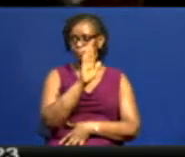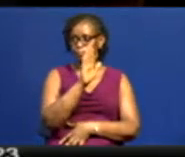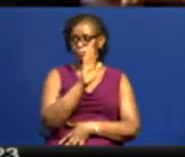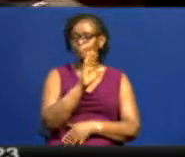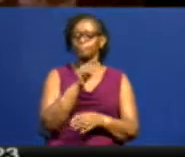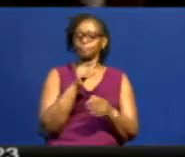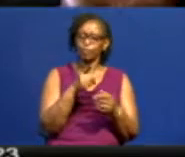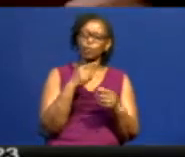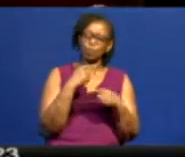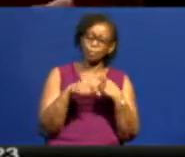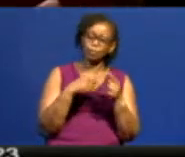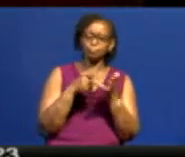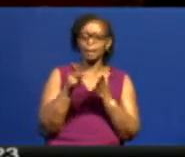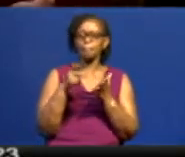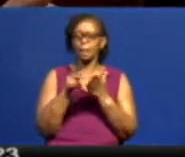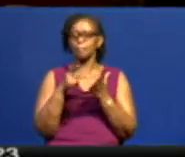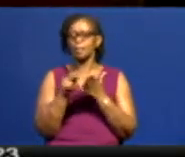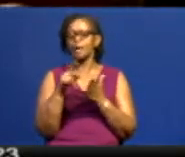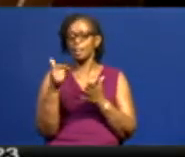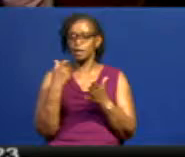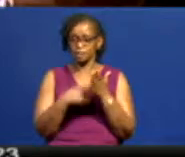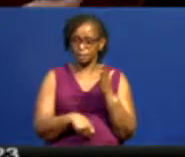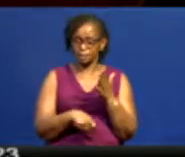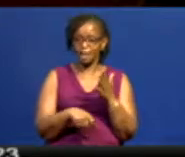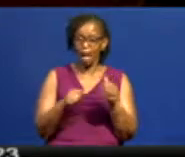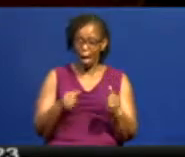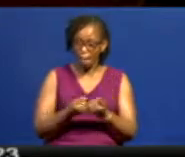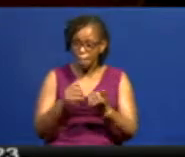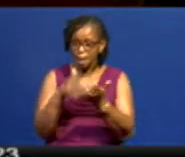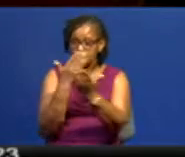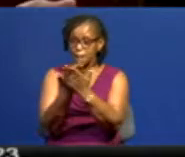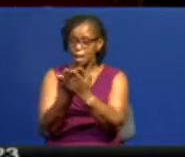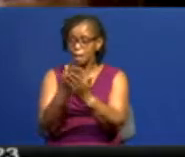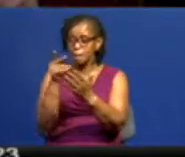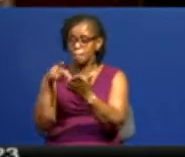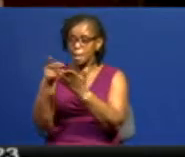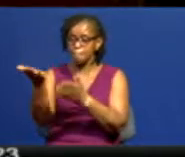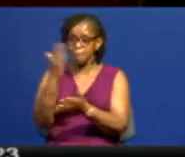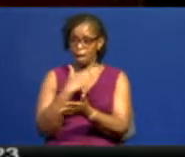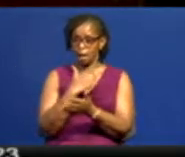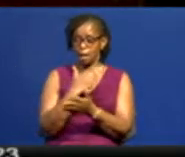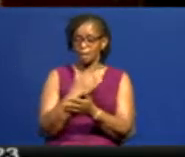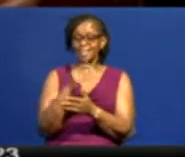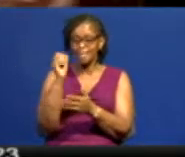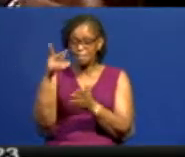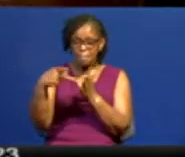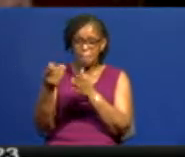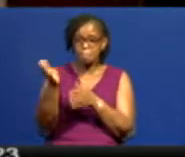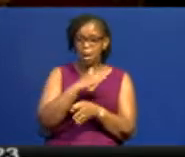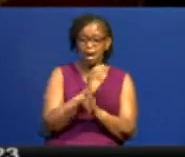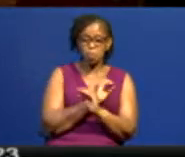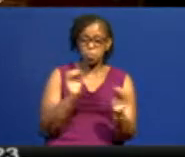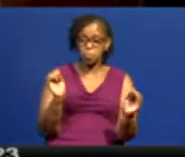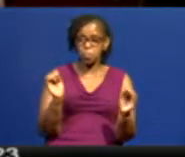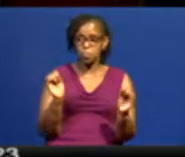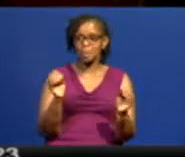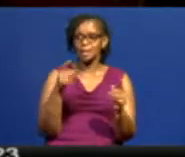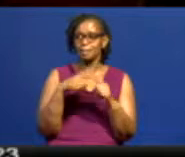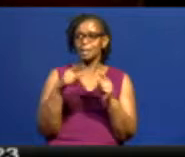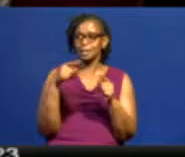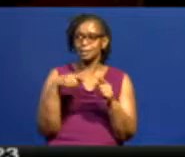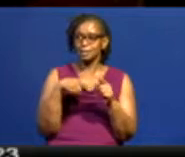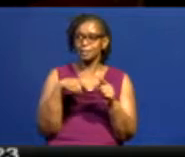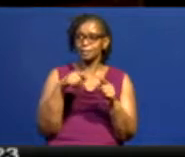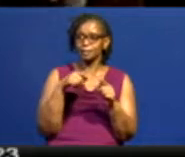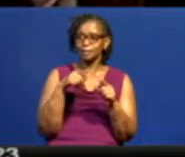taxes like PAE and corporate tax, and you applied for a refund, and they don't pay you, they don't refund to you, but the amount of money they're